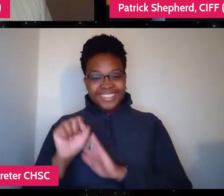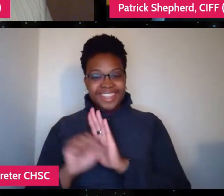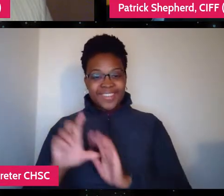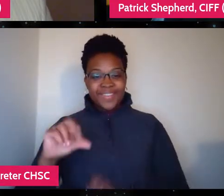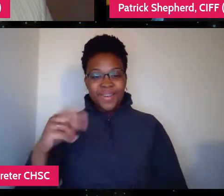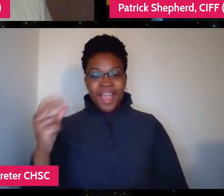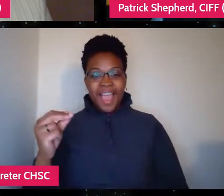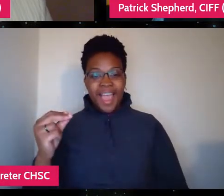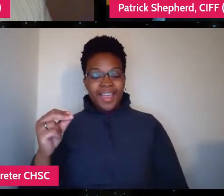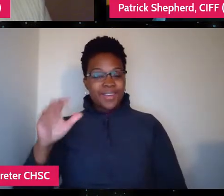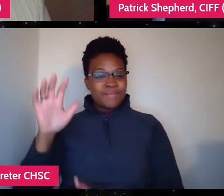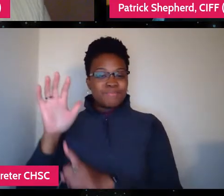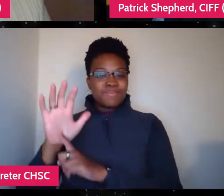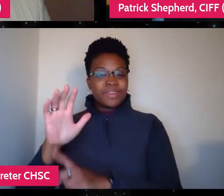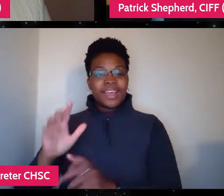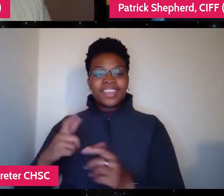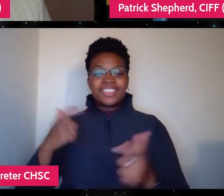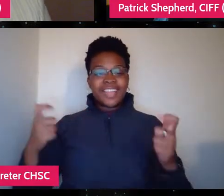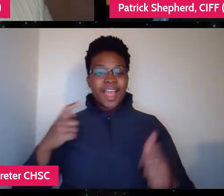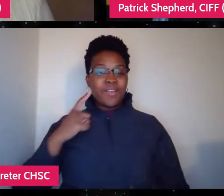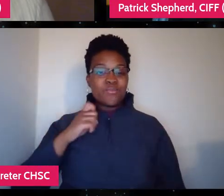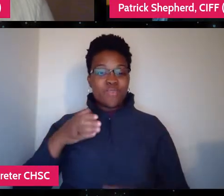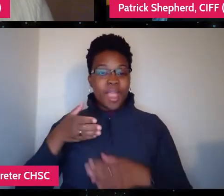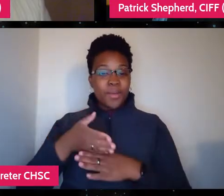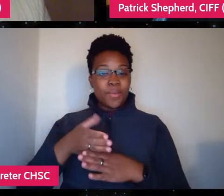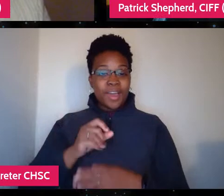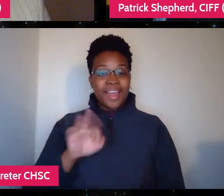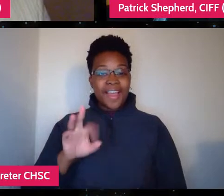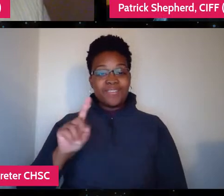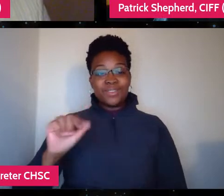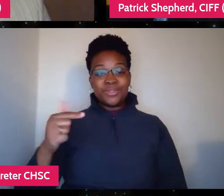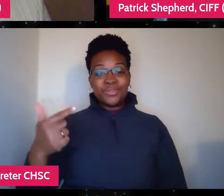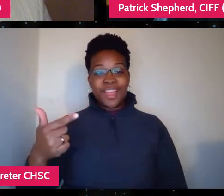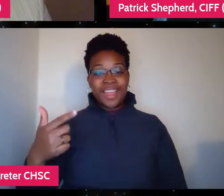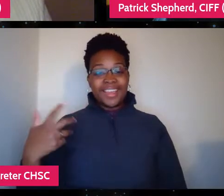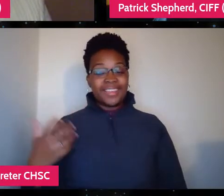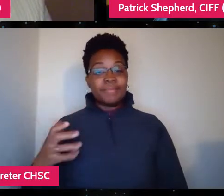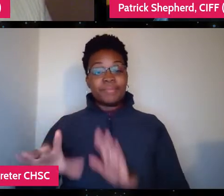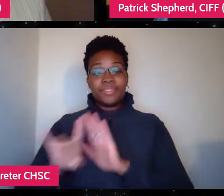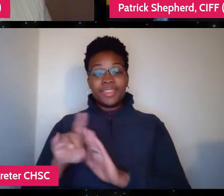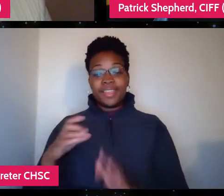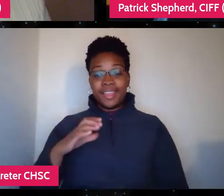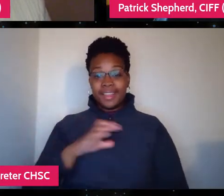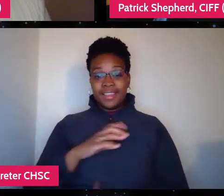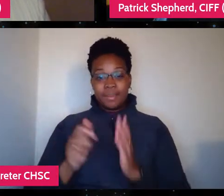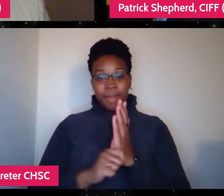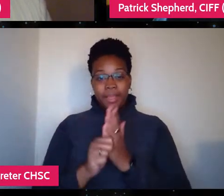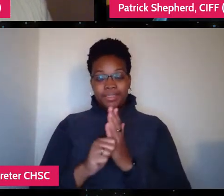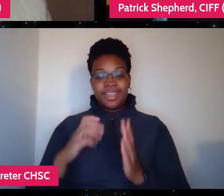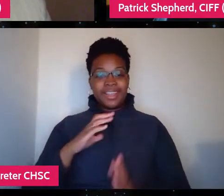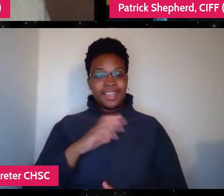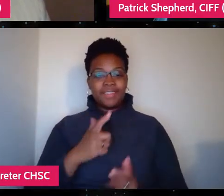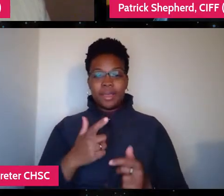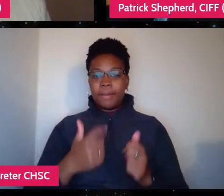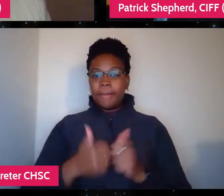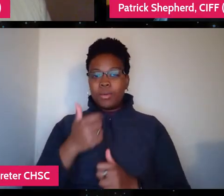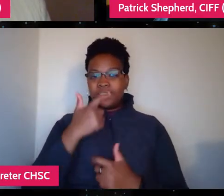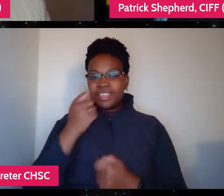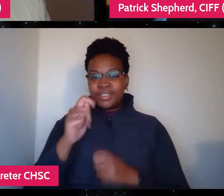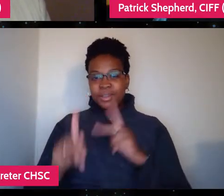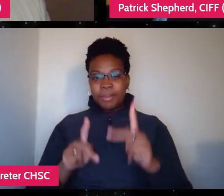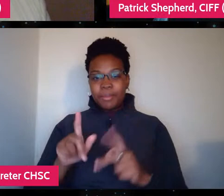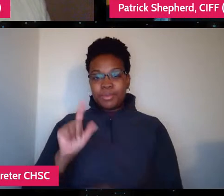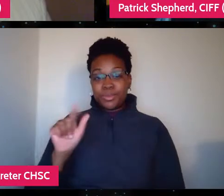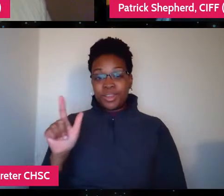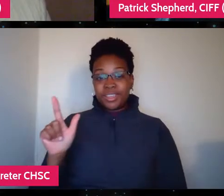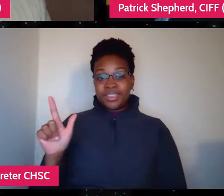dubbed the giant redwood of drag, selected by Cleveland Magazine as one of Cleveland's most interesting people in 2021.